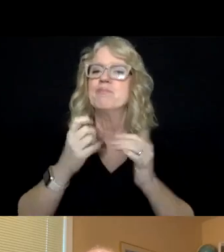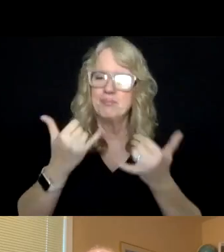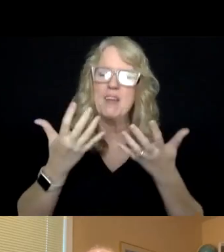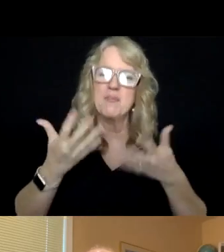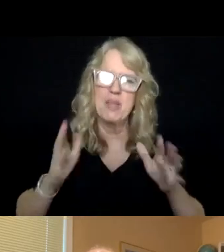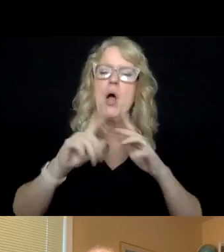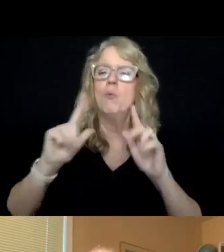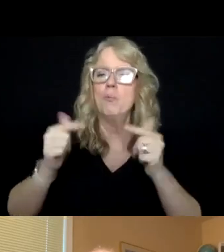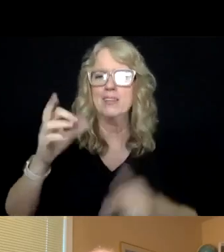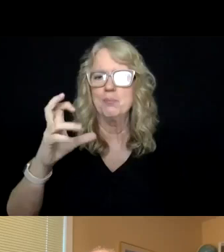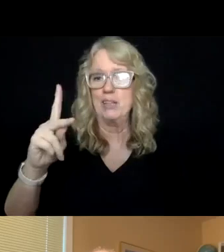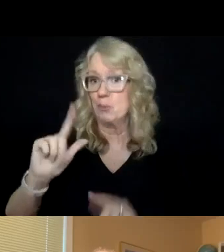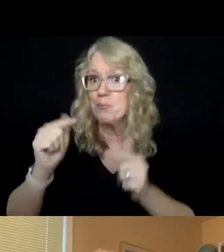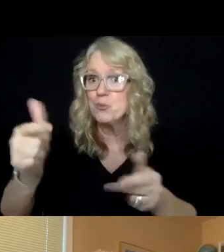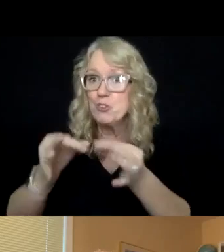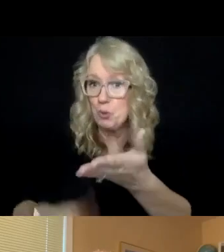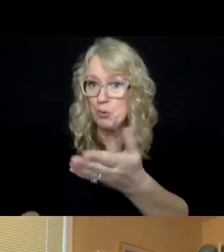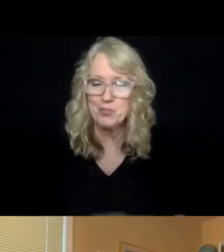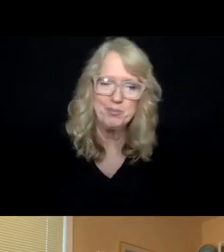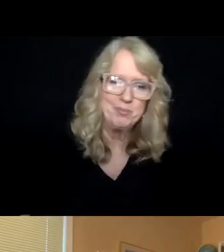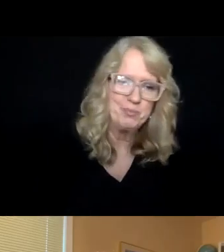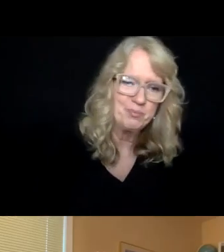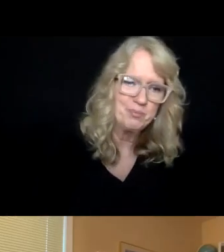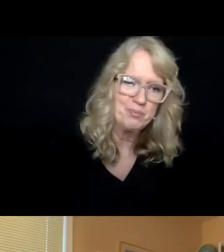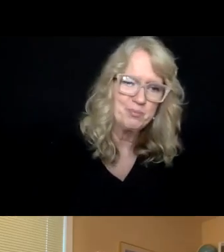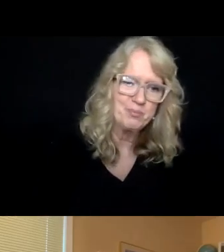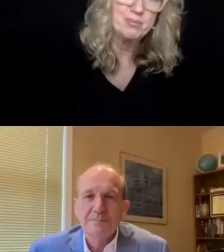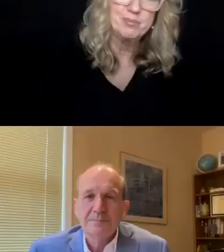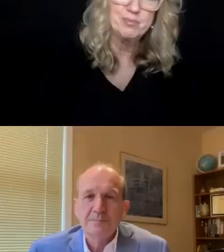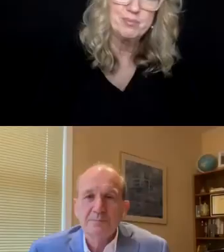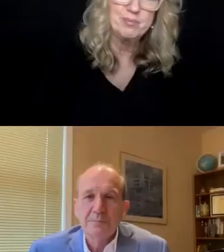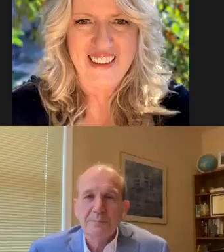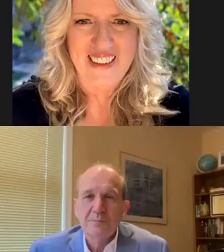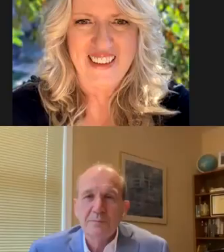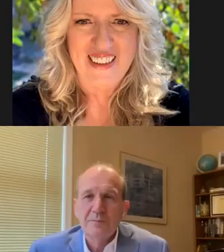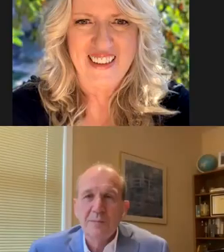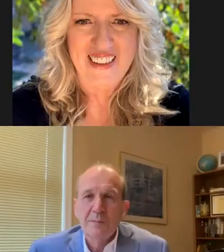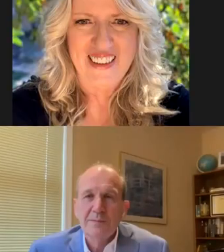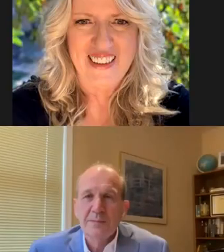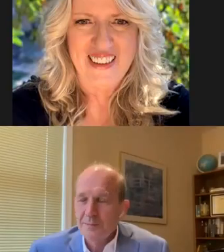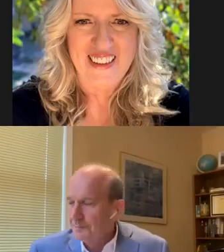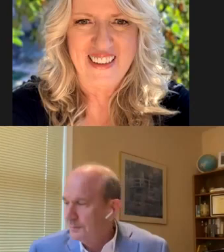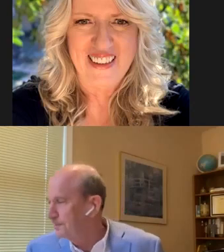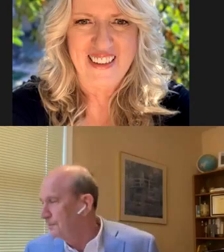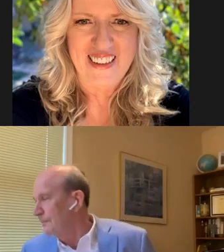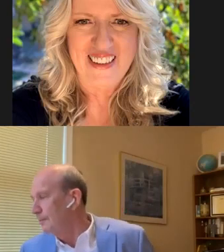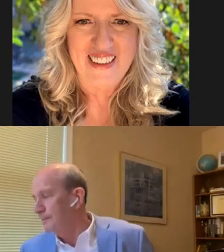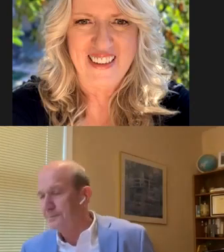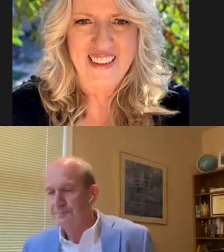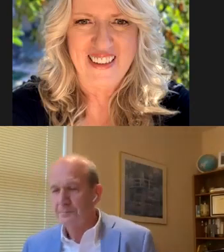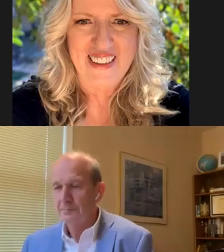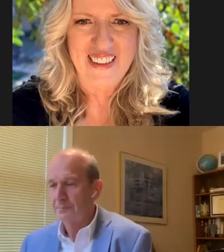it back to you, Chuck. Thank you. Thanks, Brian. I think it's time to go to Sarah for our